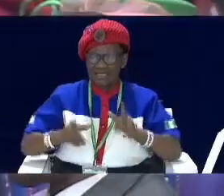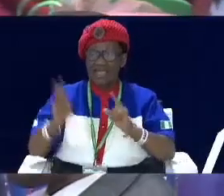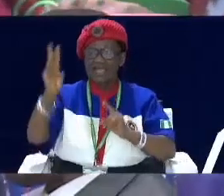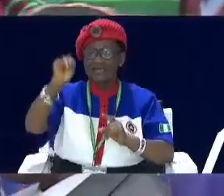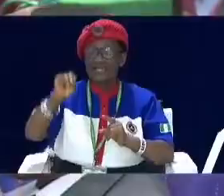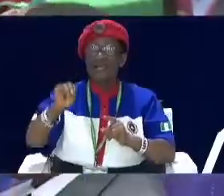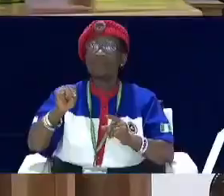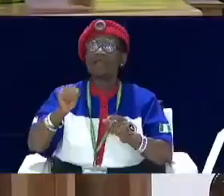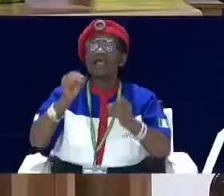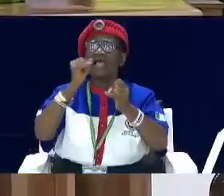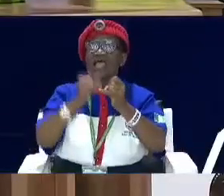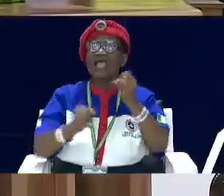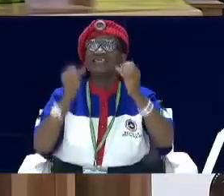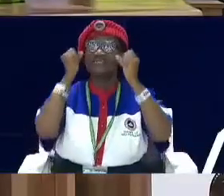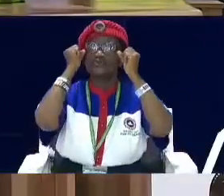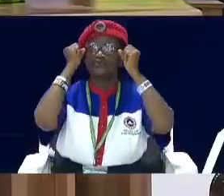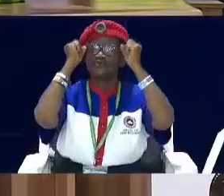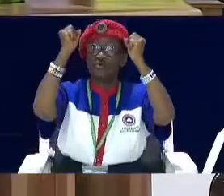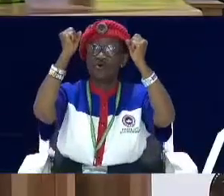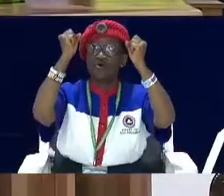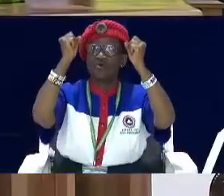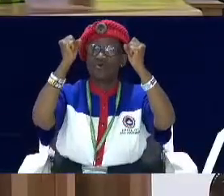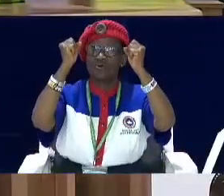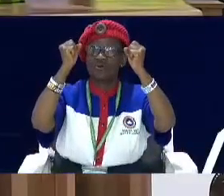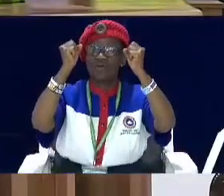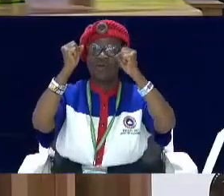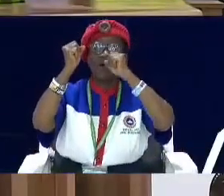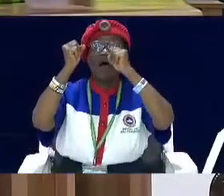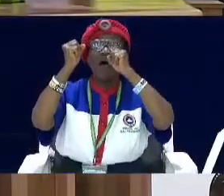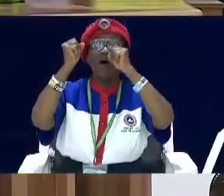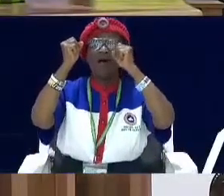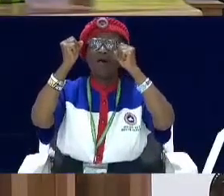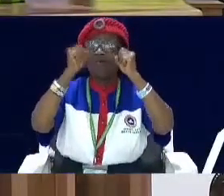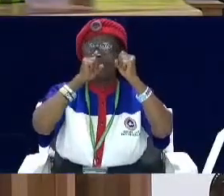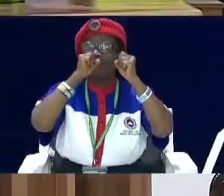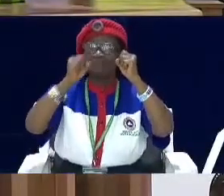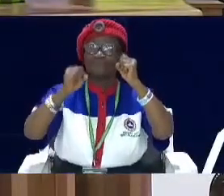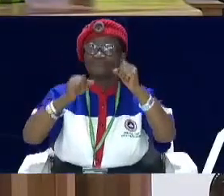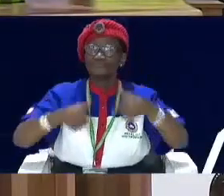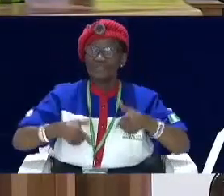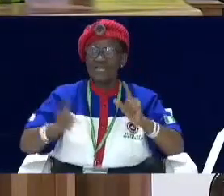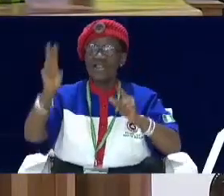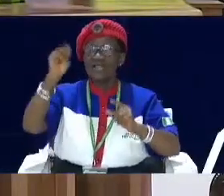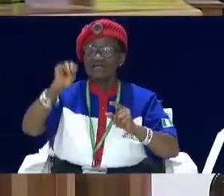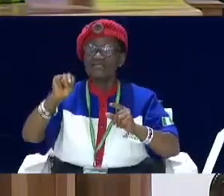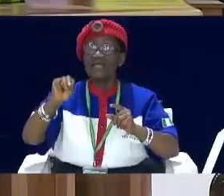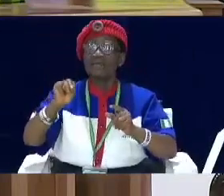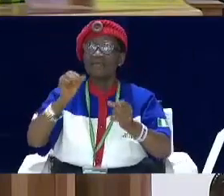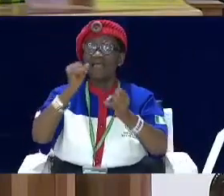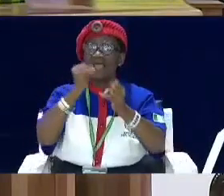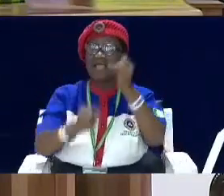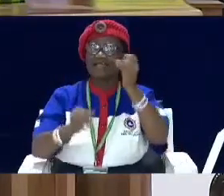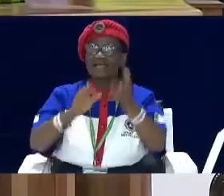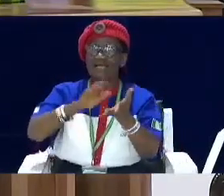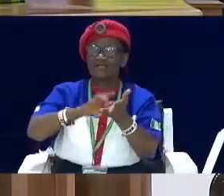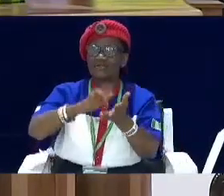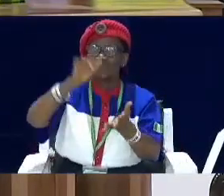strong. Ki won si pari ninu agbara. Let them end gloriously. Ki won si pari sinu